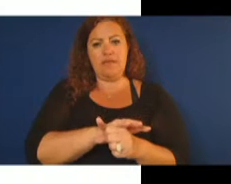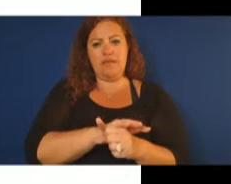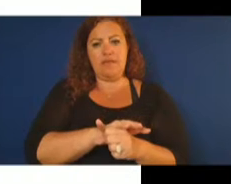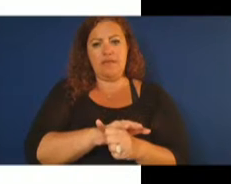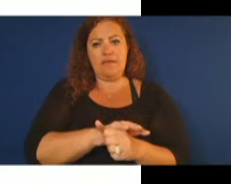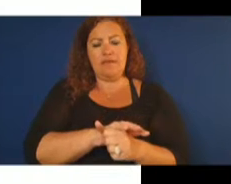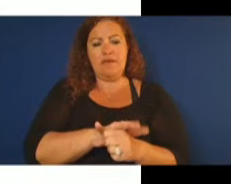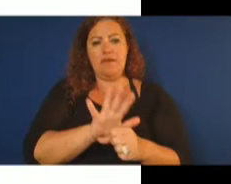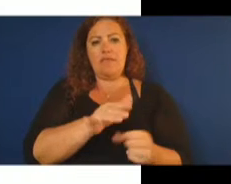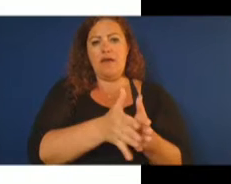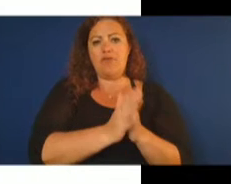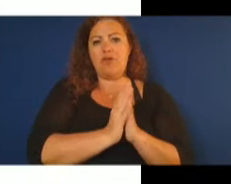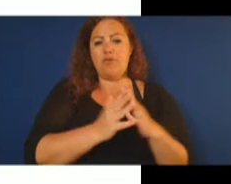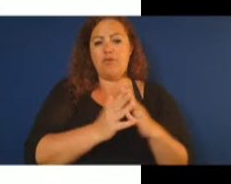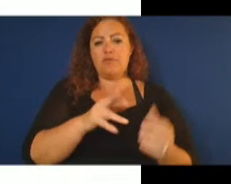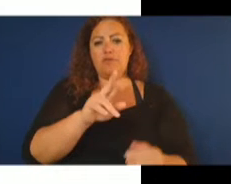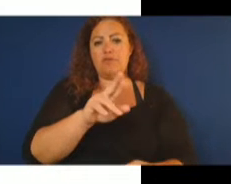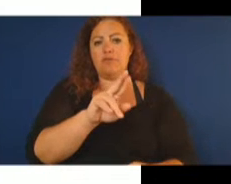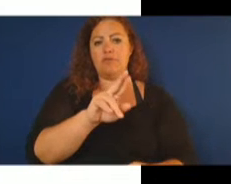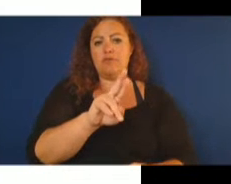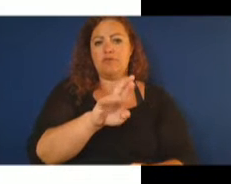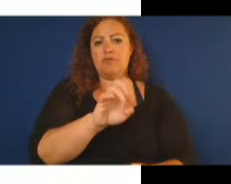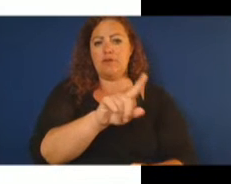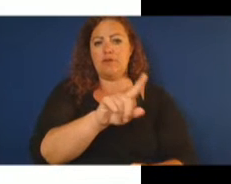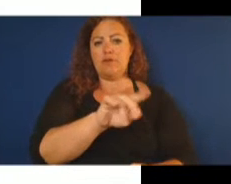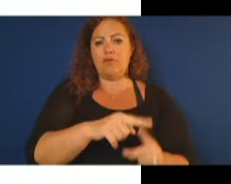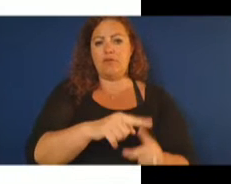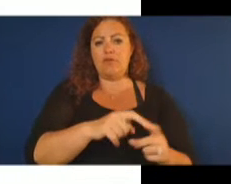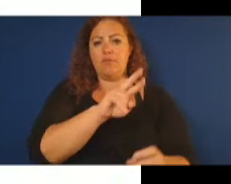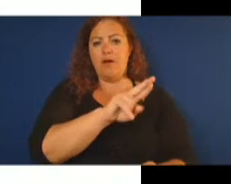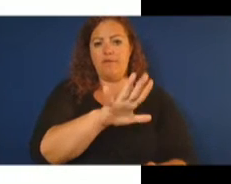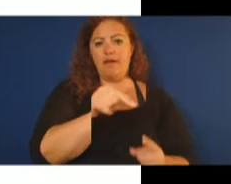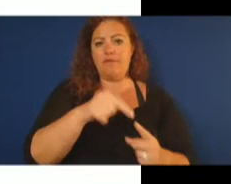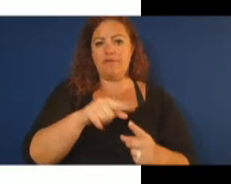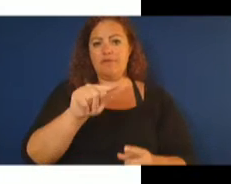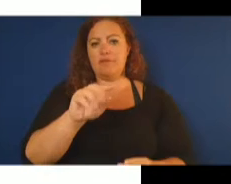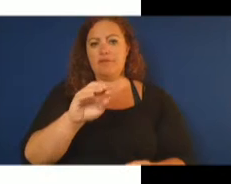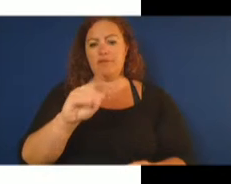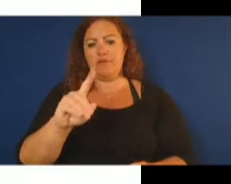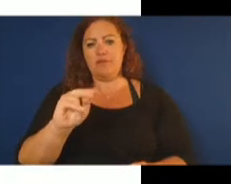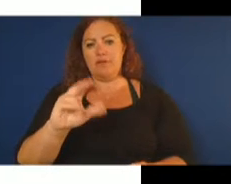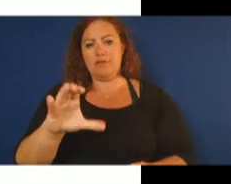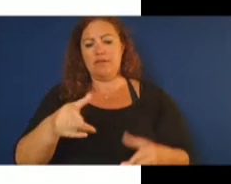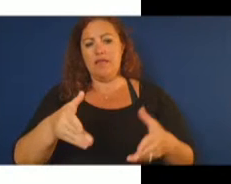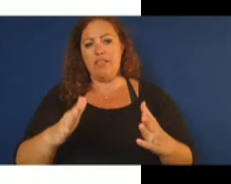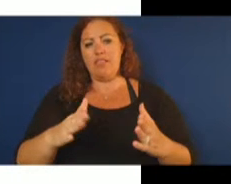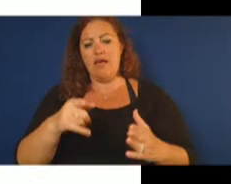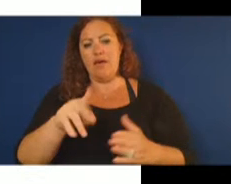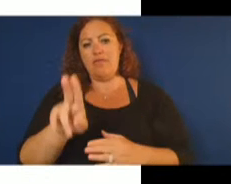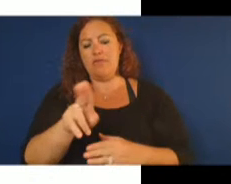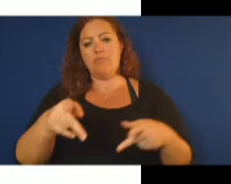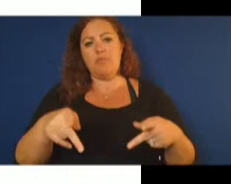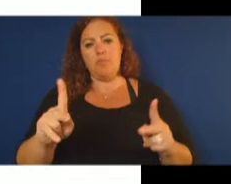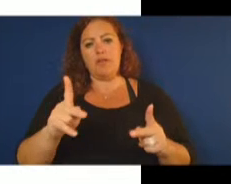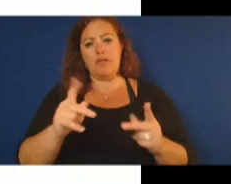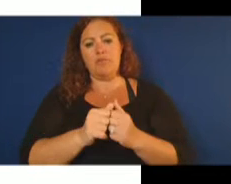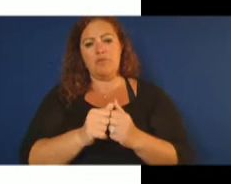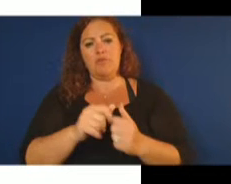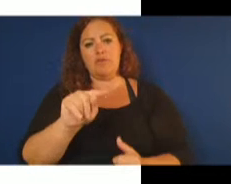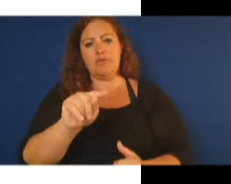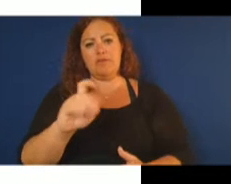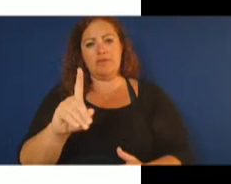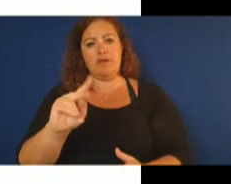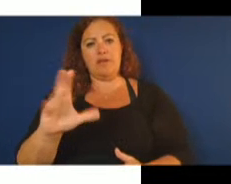once again is to rone the site from R5 to Todd NC uh to allow uses uh that are permitted in the Todd NC zoning District on the